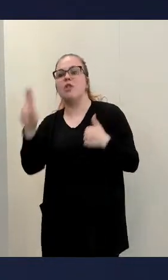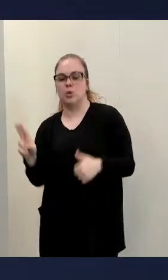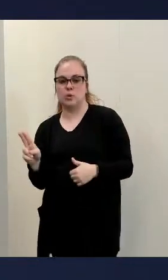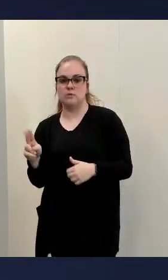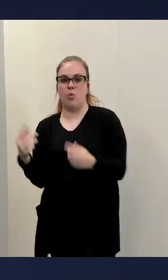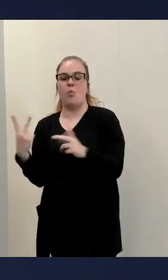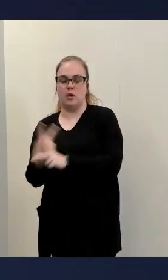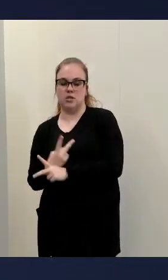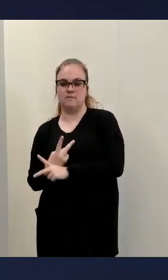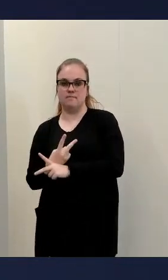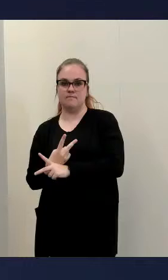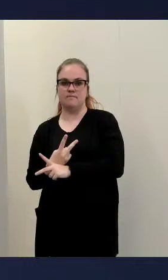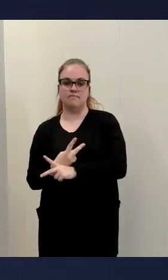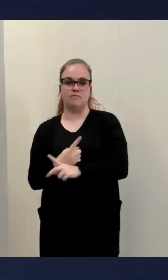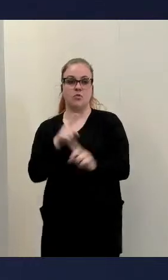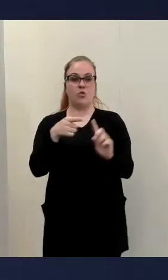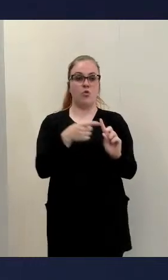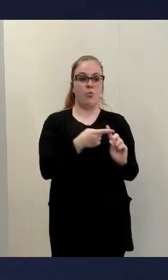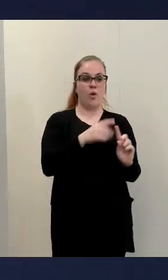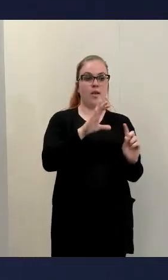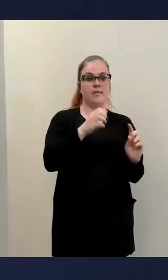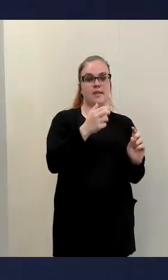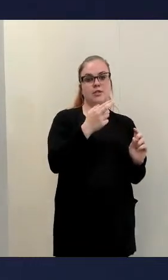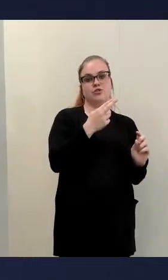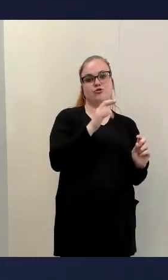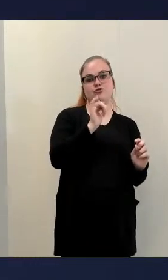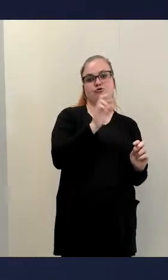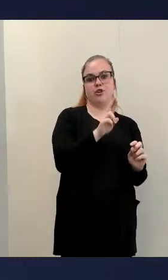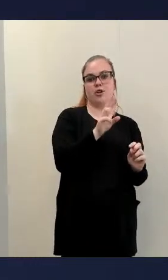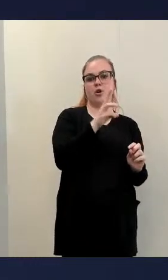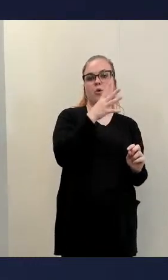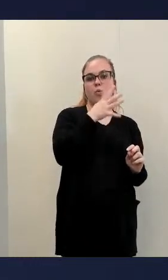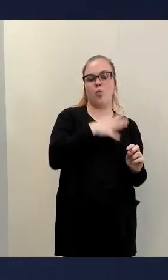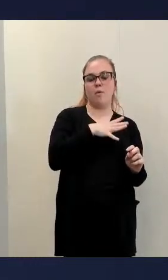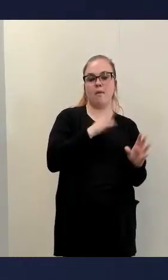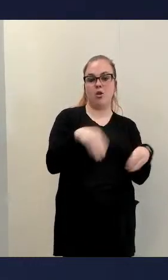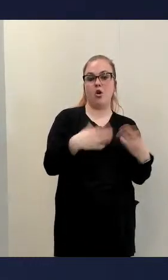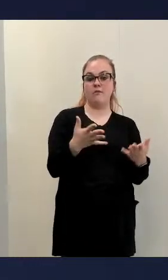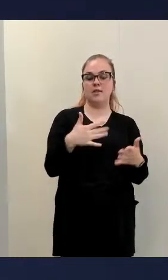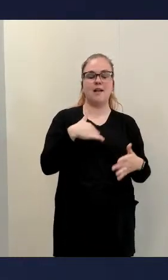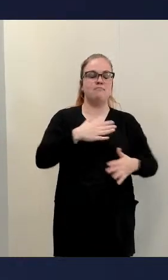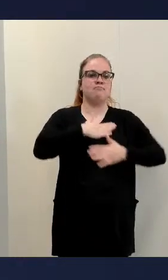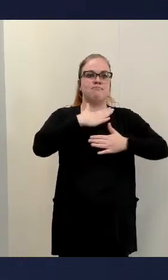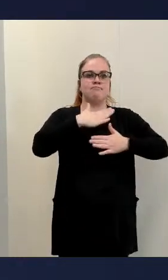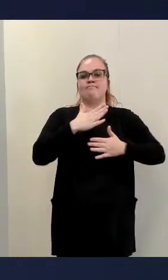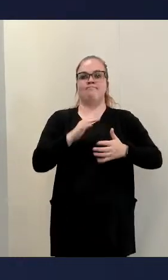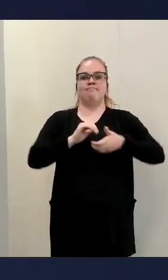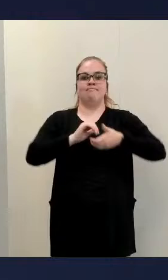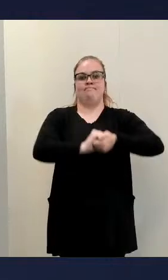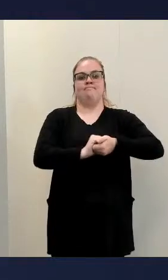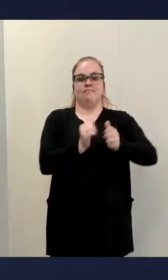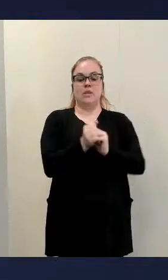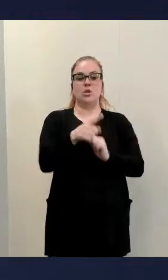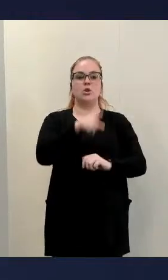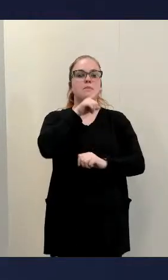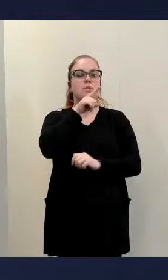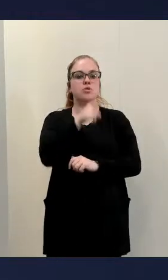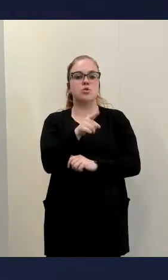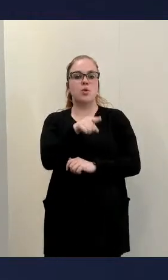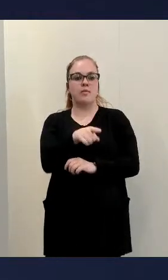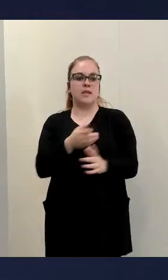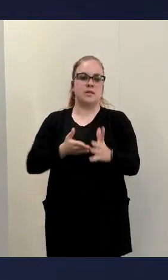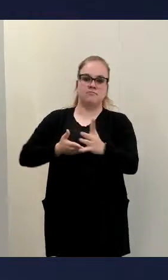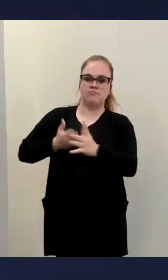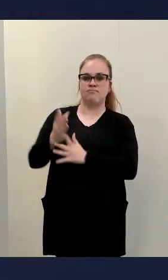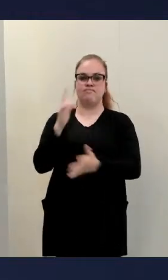So it was when the chairwoman brought this up of establishing this office, I was proud to partner with her to make sure this came